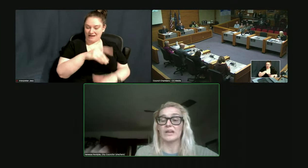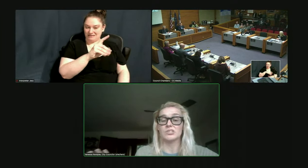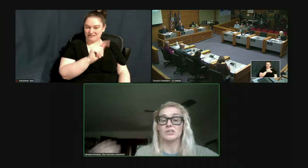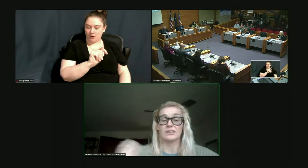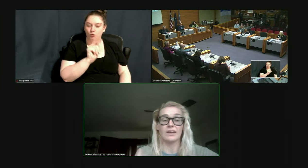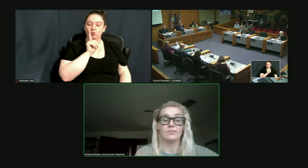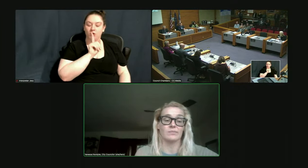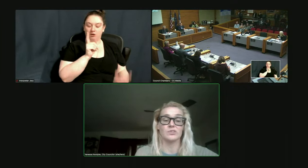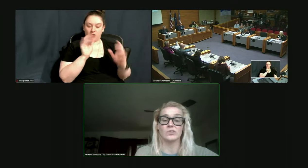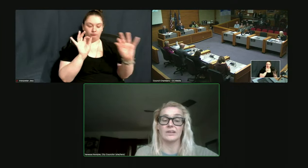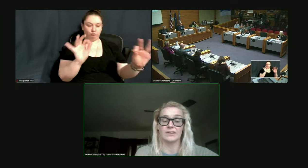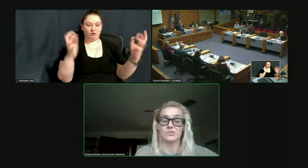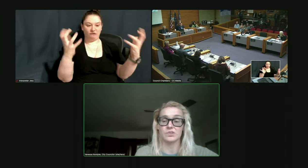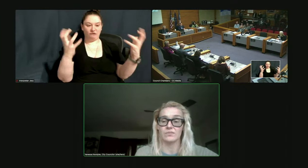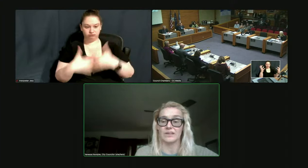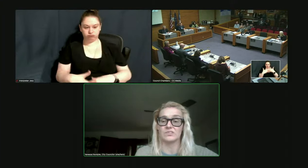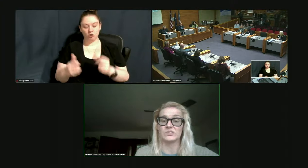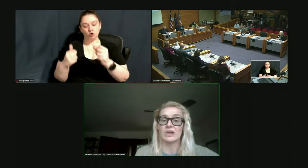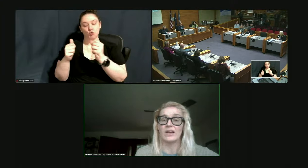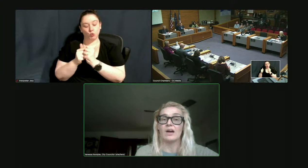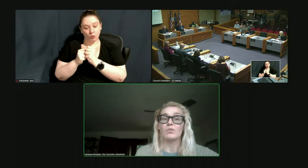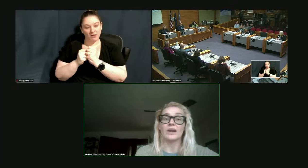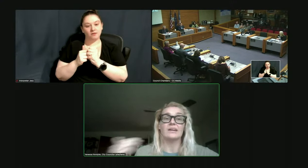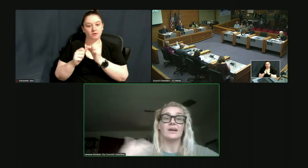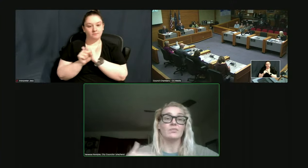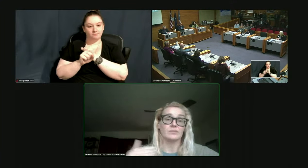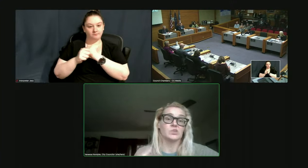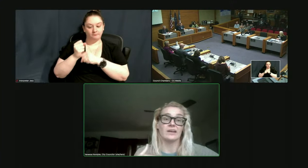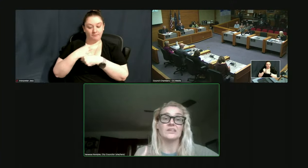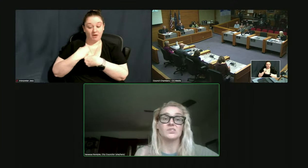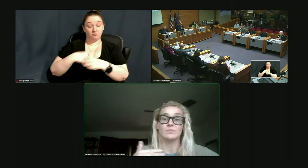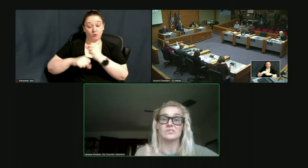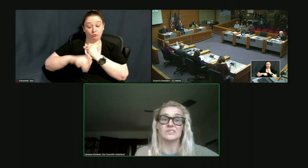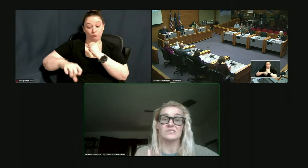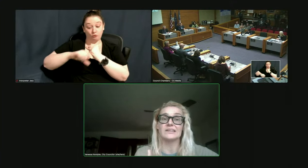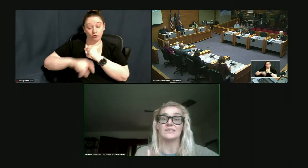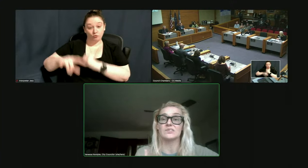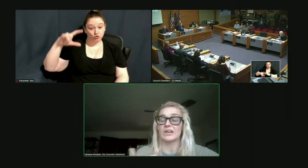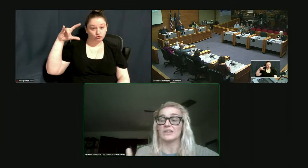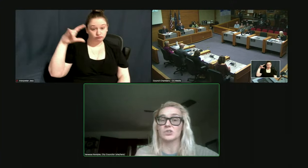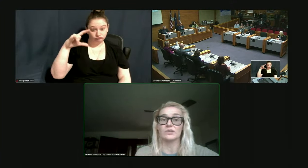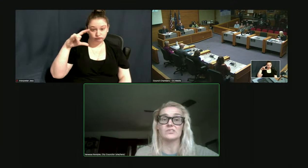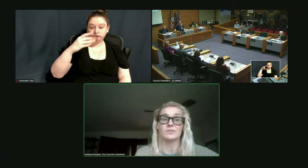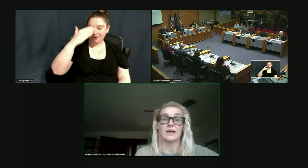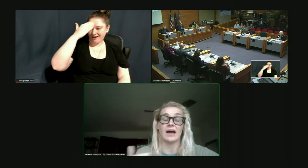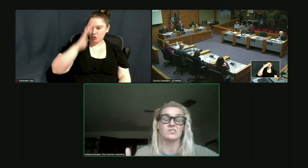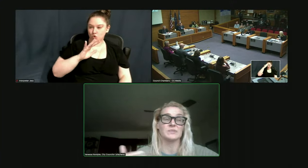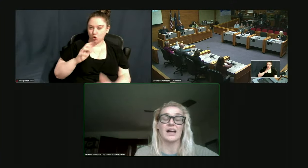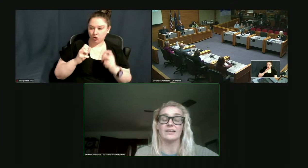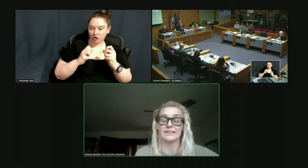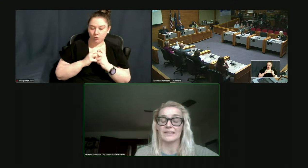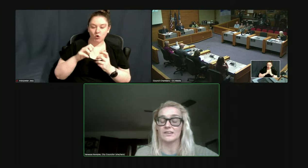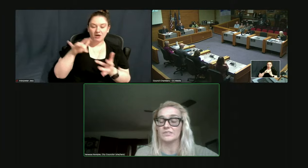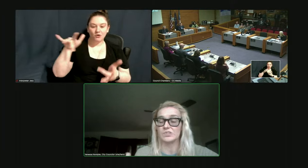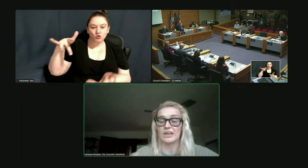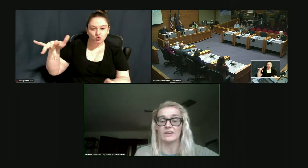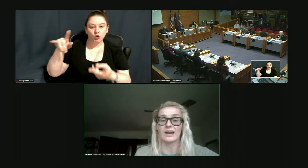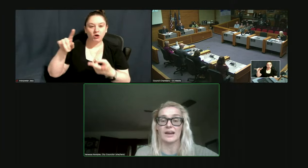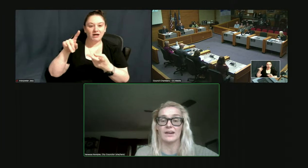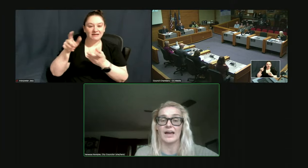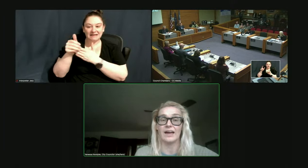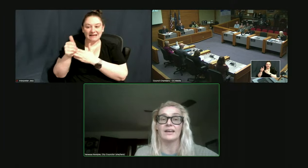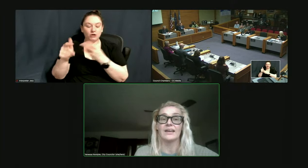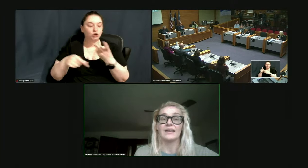with the creation of commercial air service. What I know from talking to business leaders and tourism and hospitality leaders in